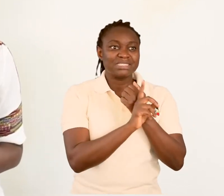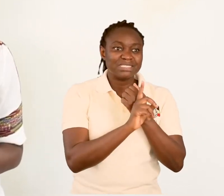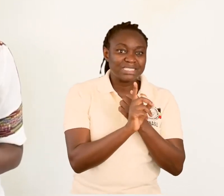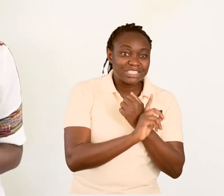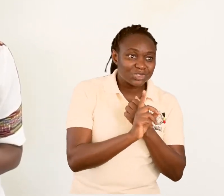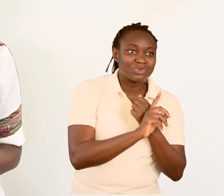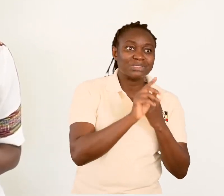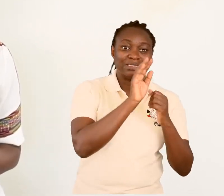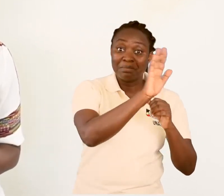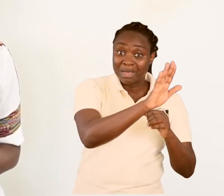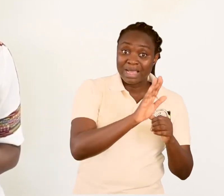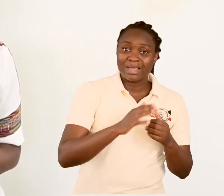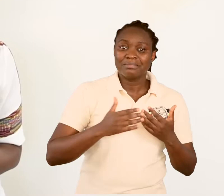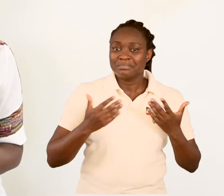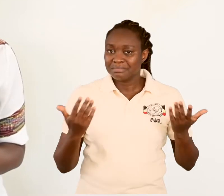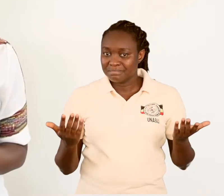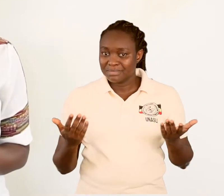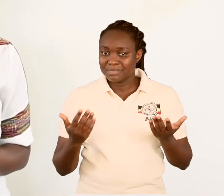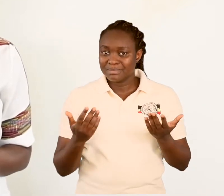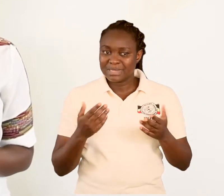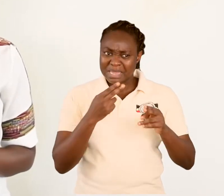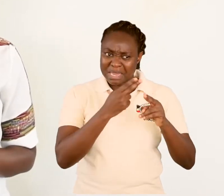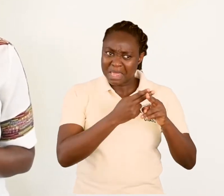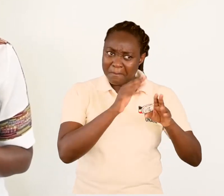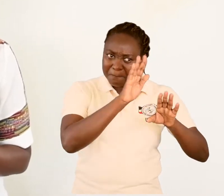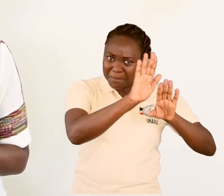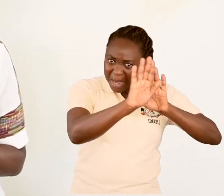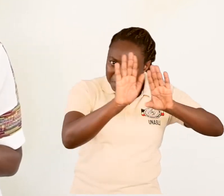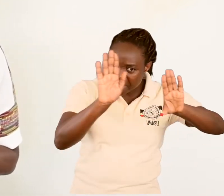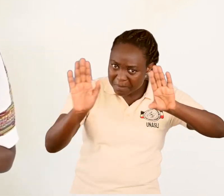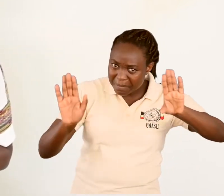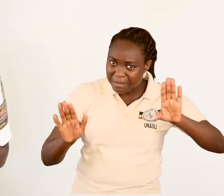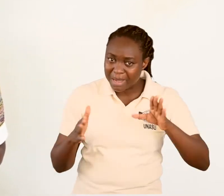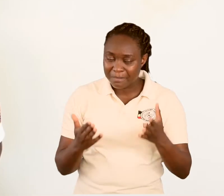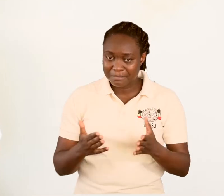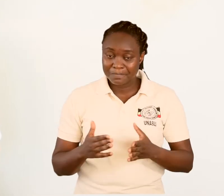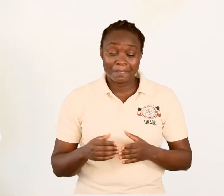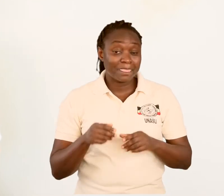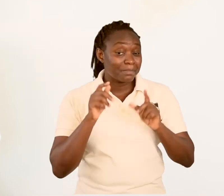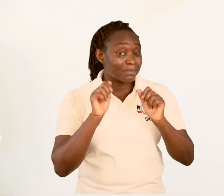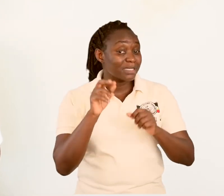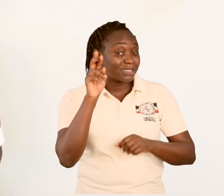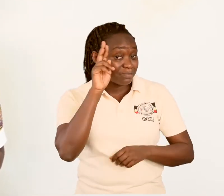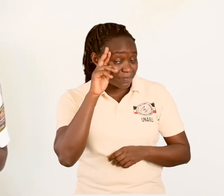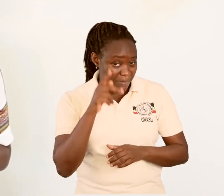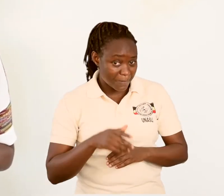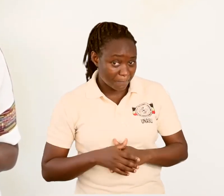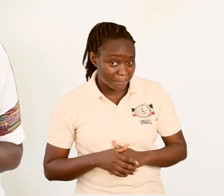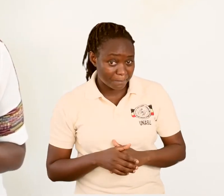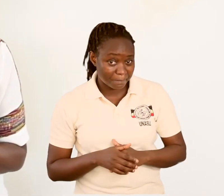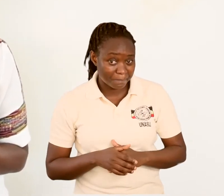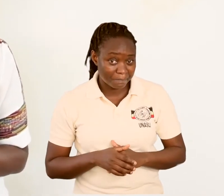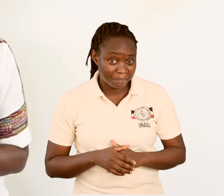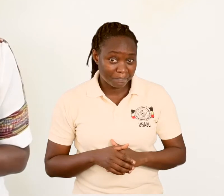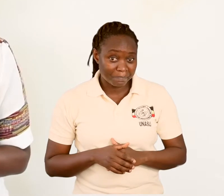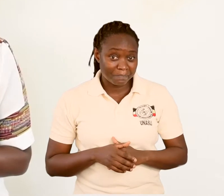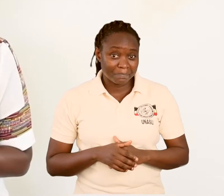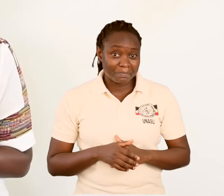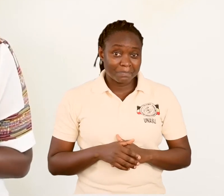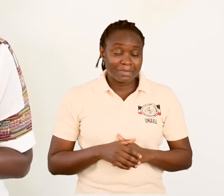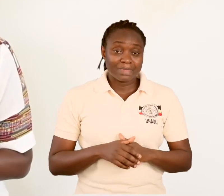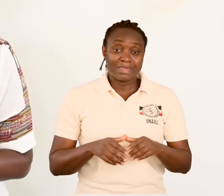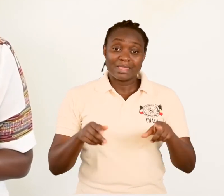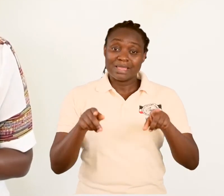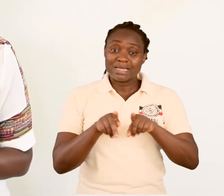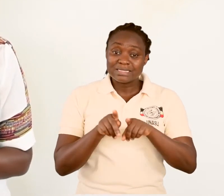I'm talking about. Okay? Also note that the characters that take part